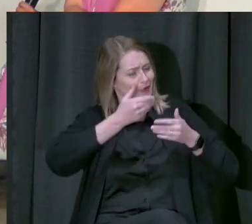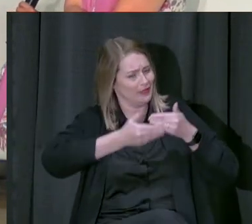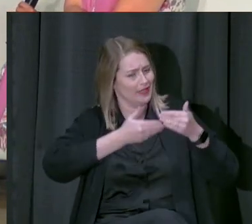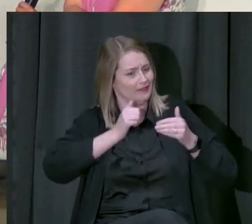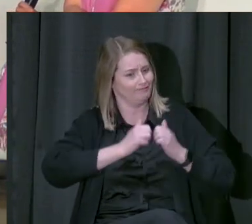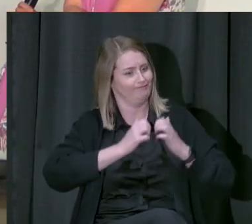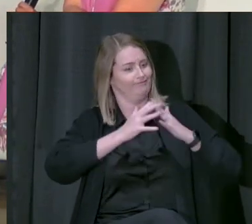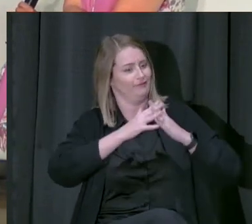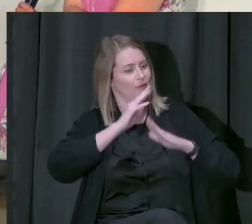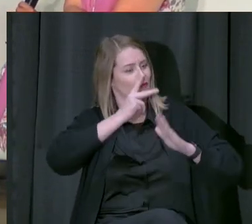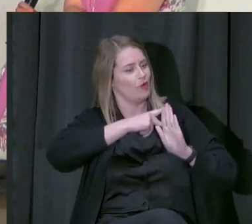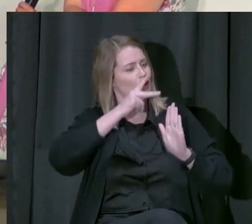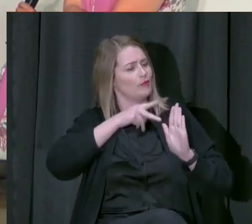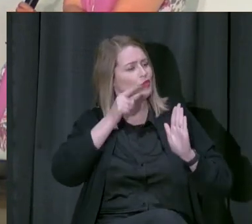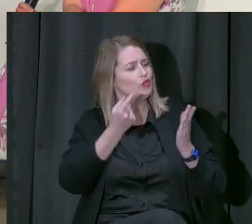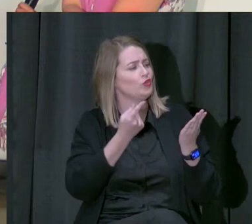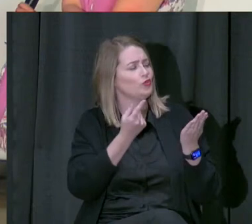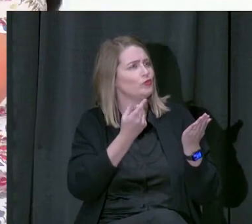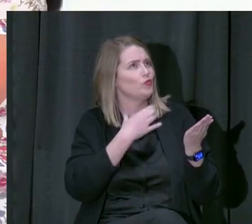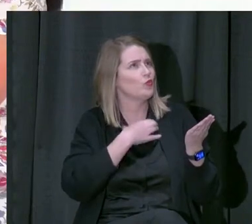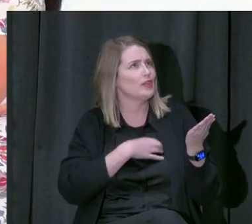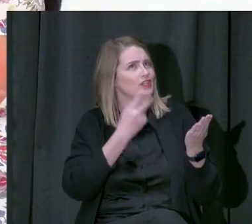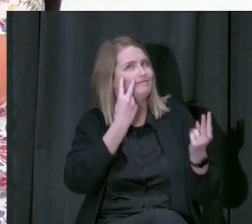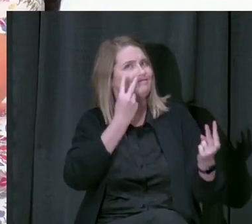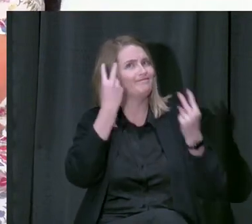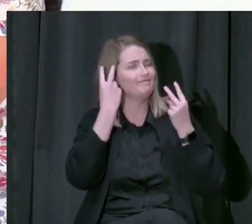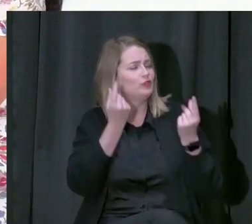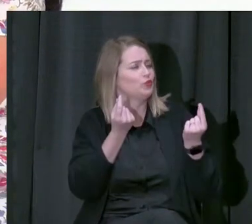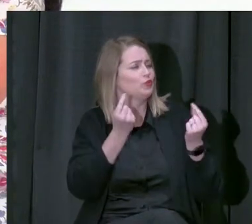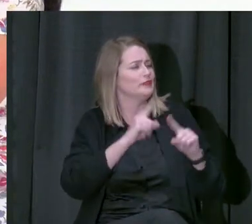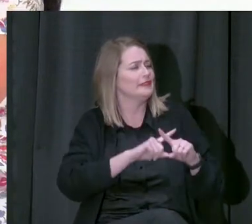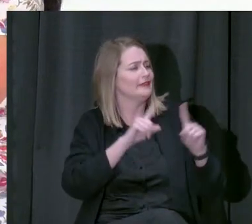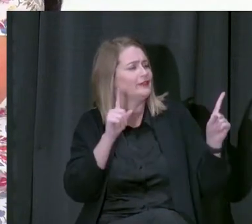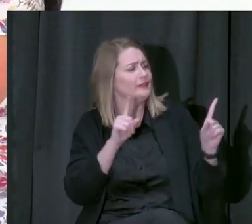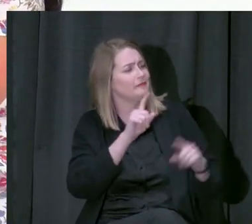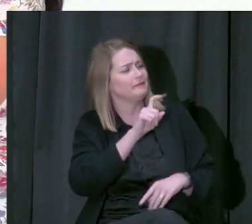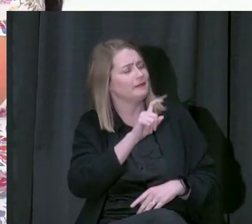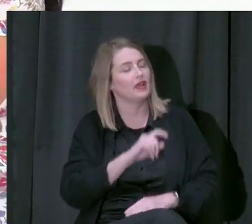program, what would you do differently? Honestly,